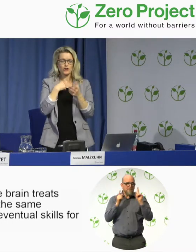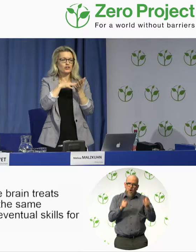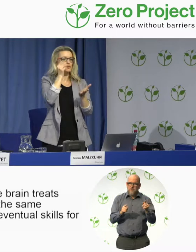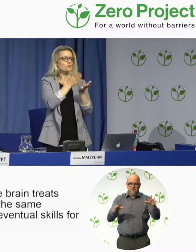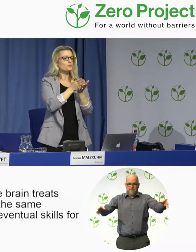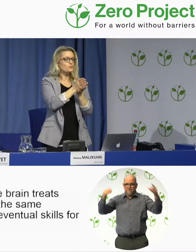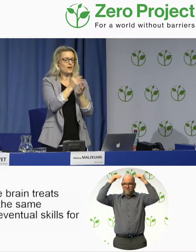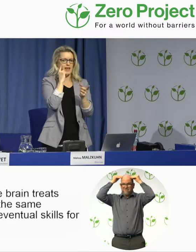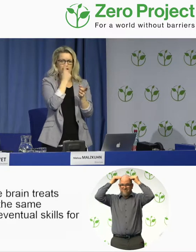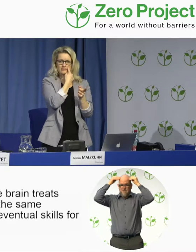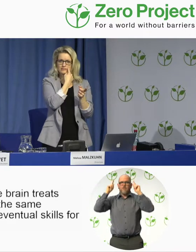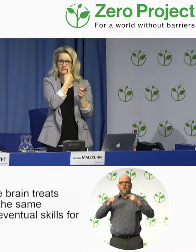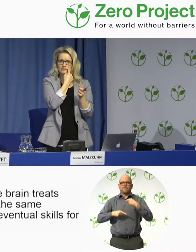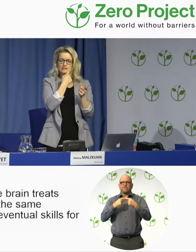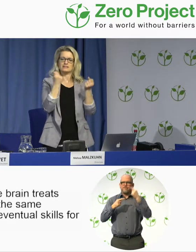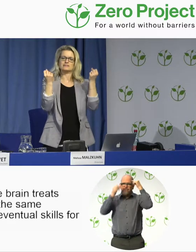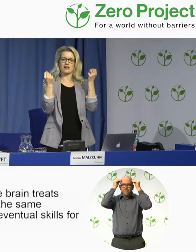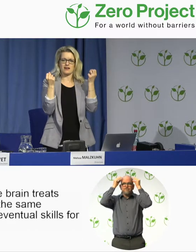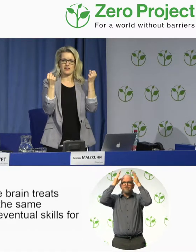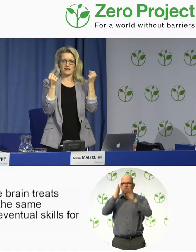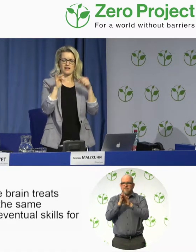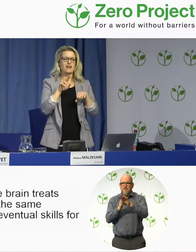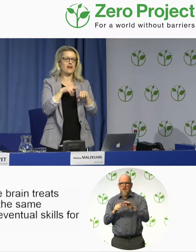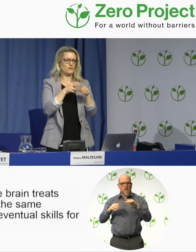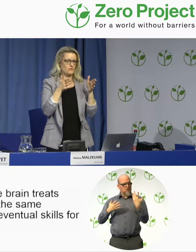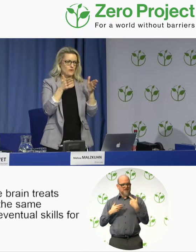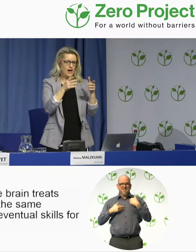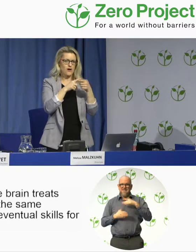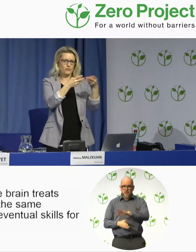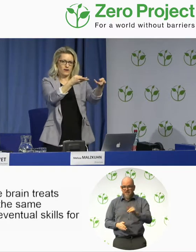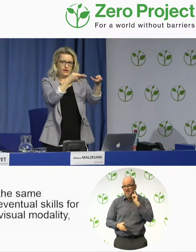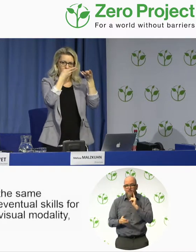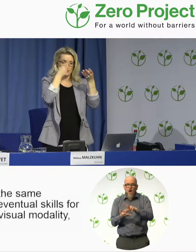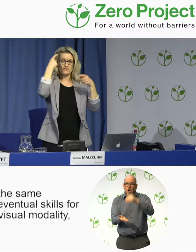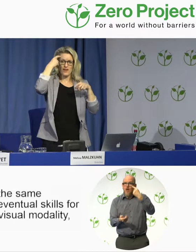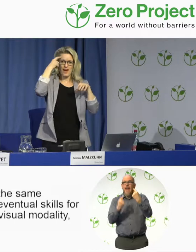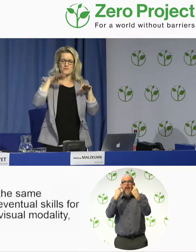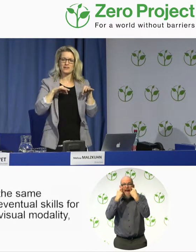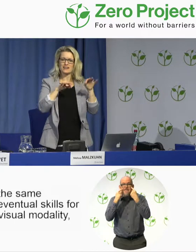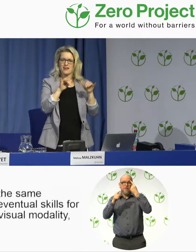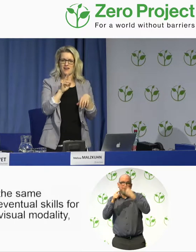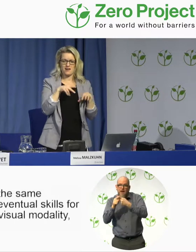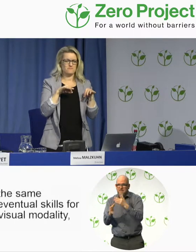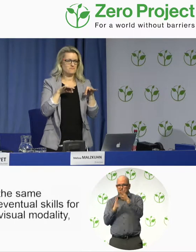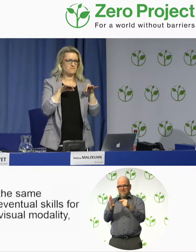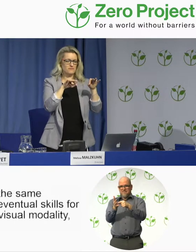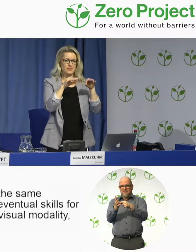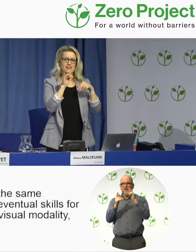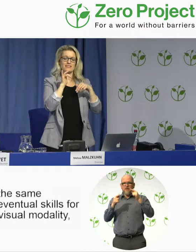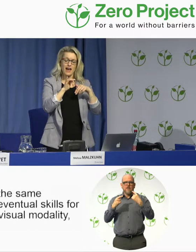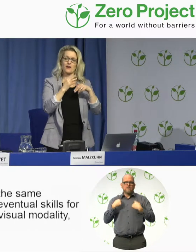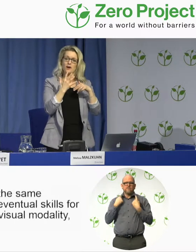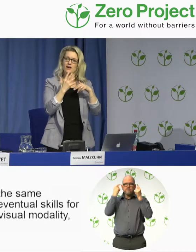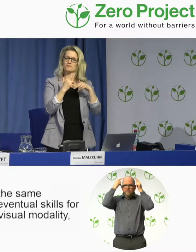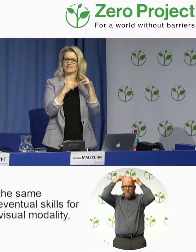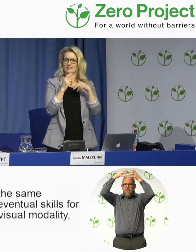success. We just learn through the visual modality, through our eyes. Signing is the most natural